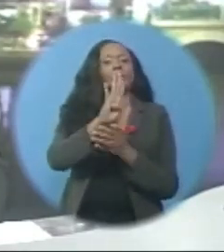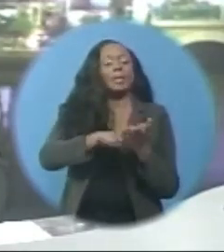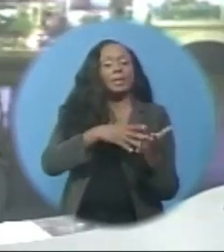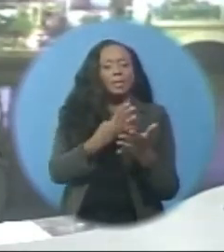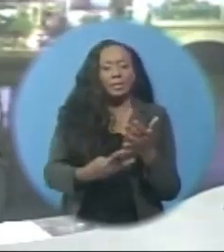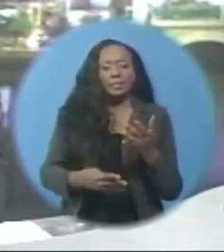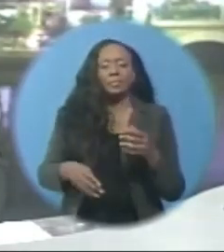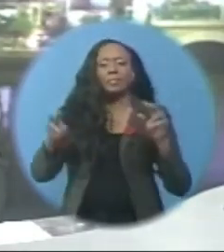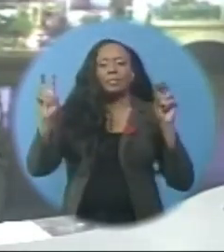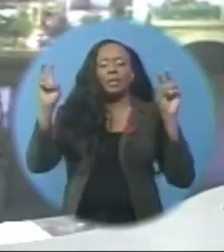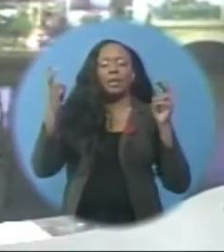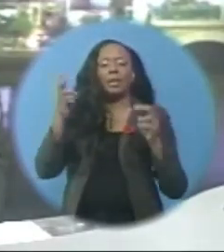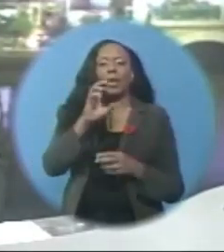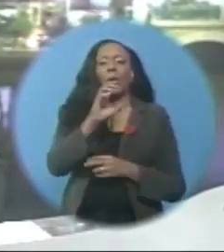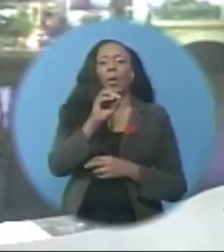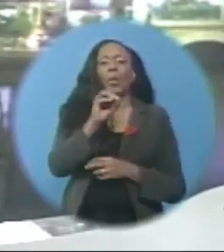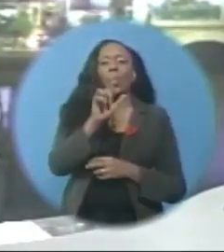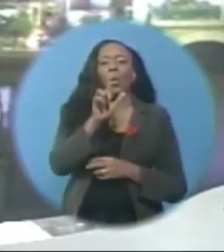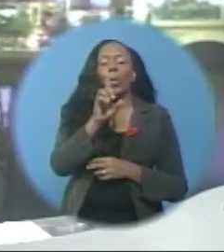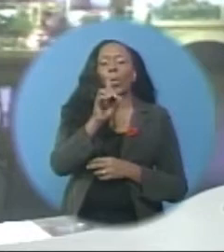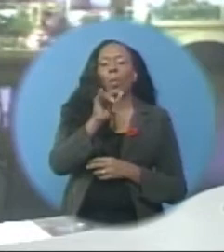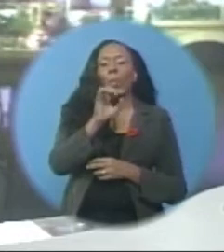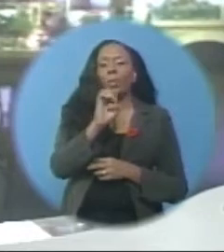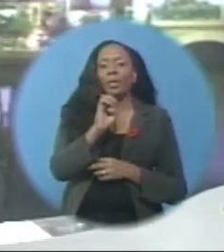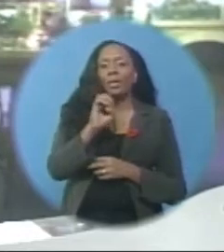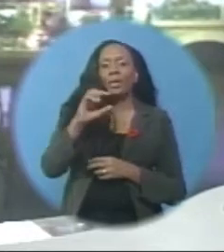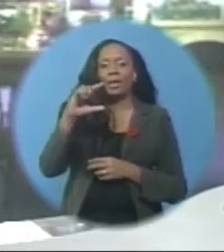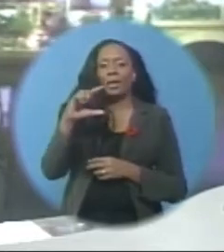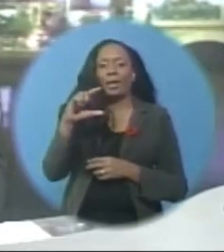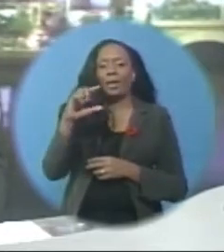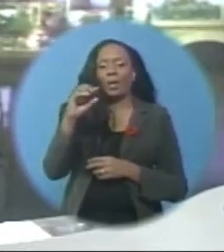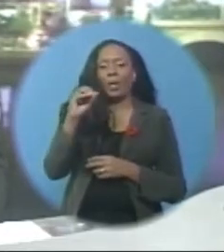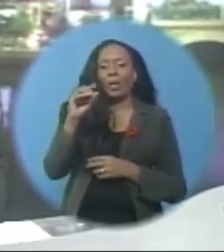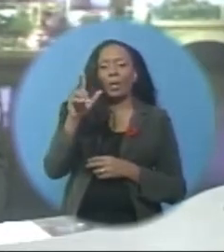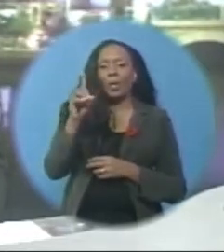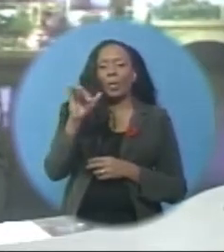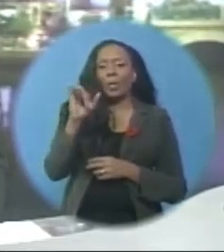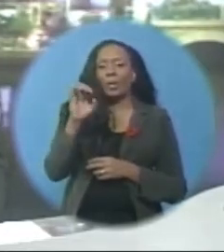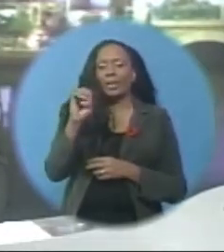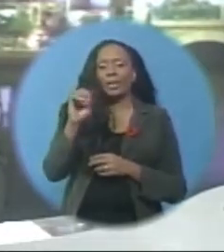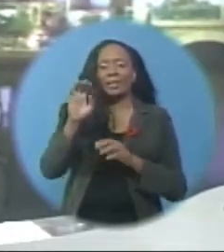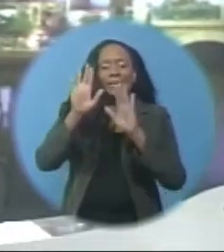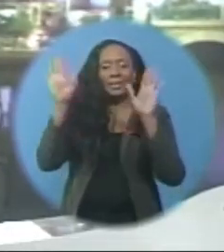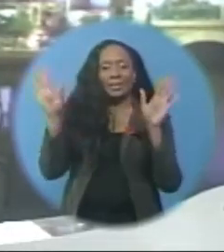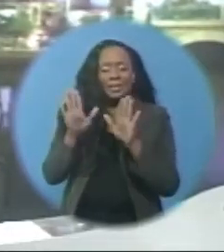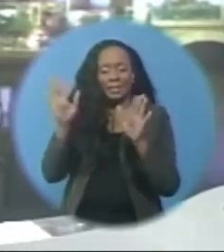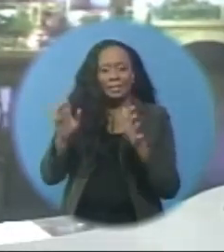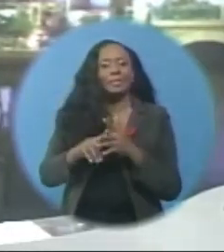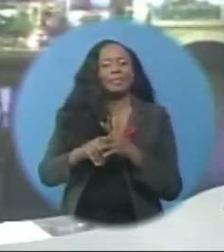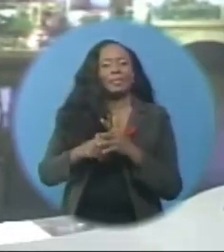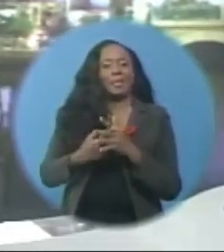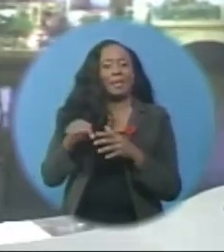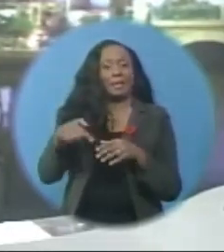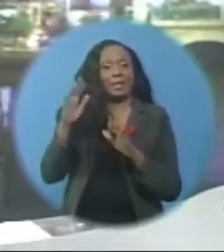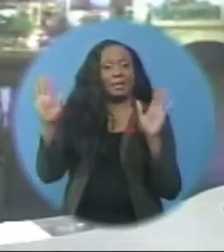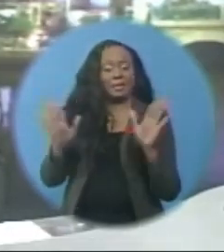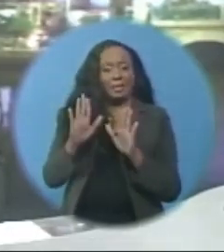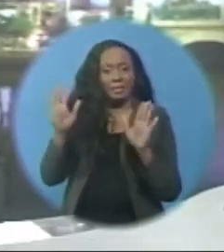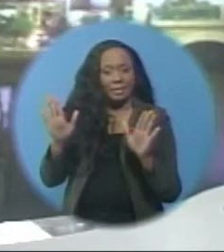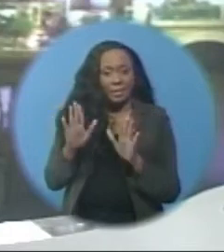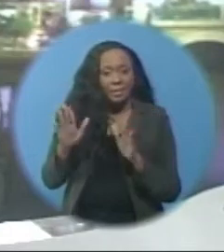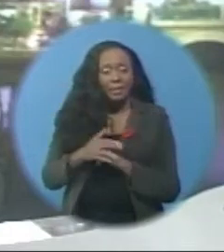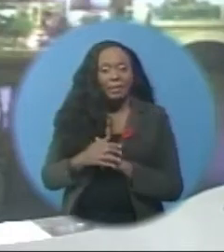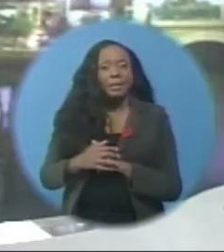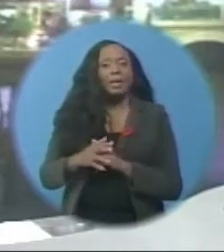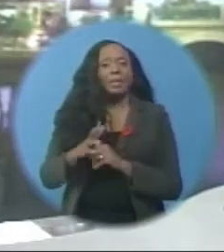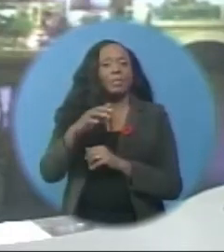It's Oldie Goldie Sundays at the Cove nightclub in St. Lawrence Gap. The launch takes place this Sunday at the Christchurch venue.